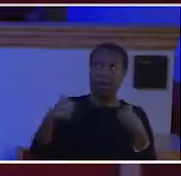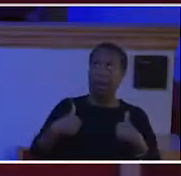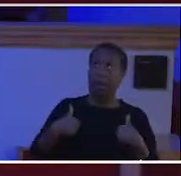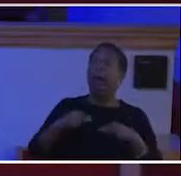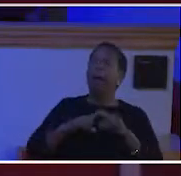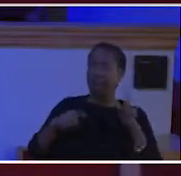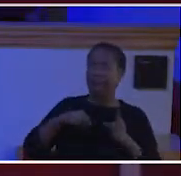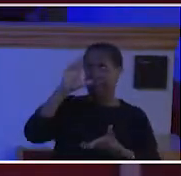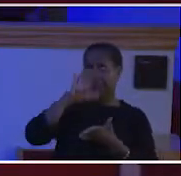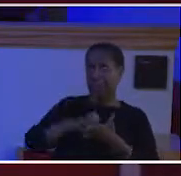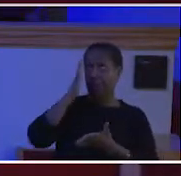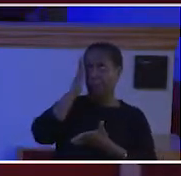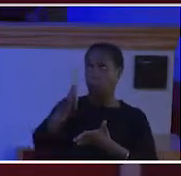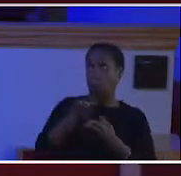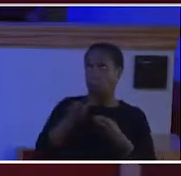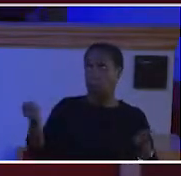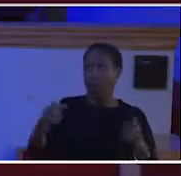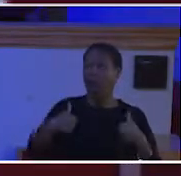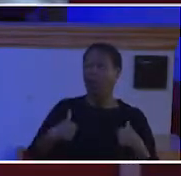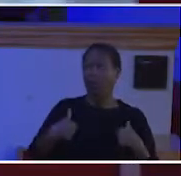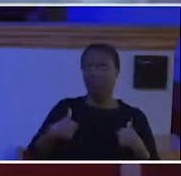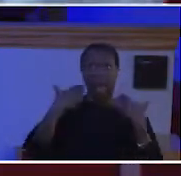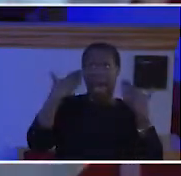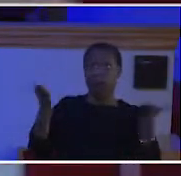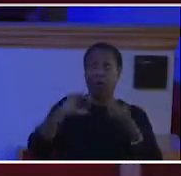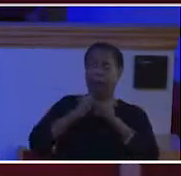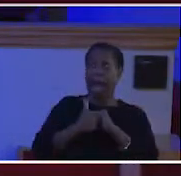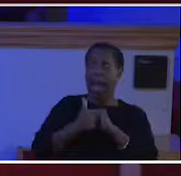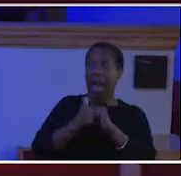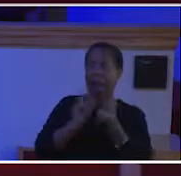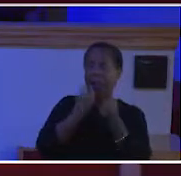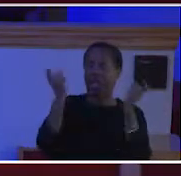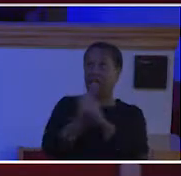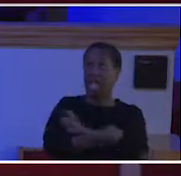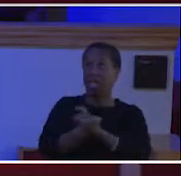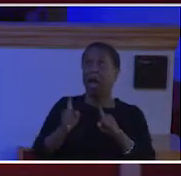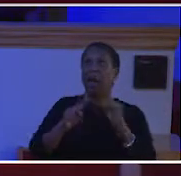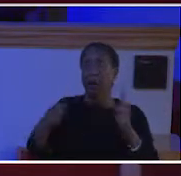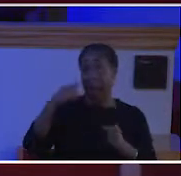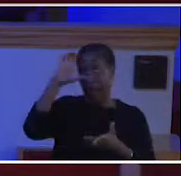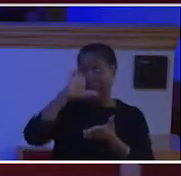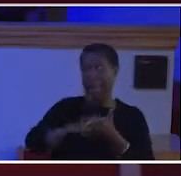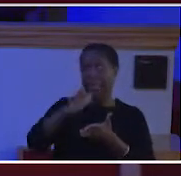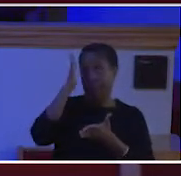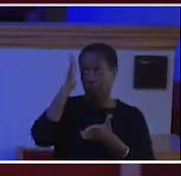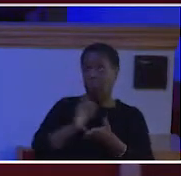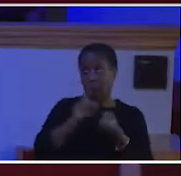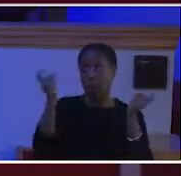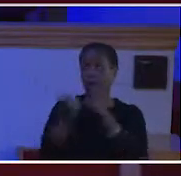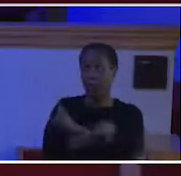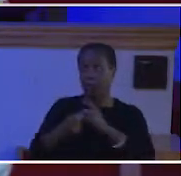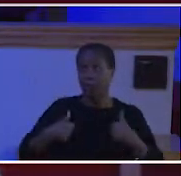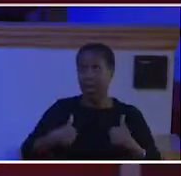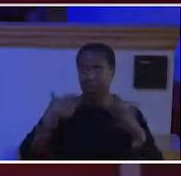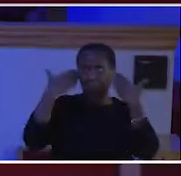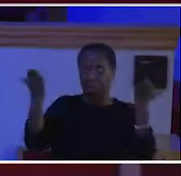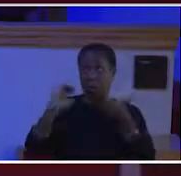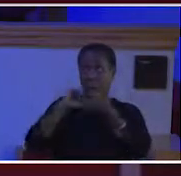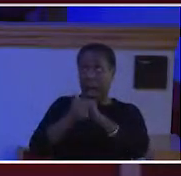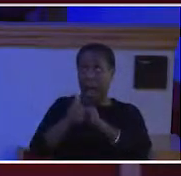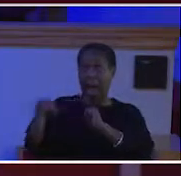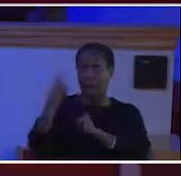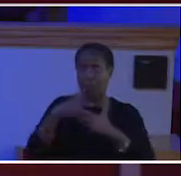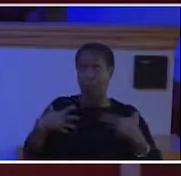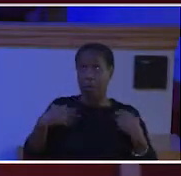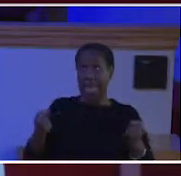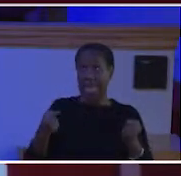I believe you're going to work it out. I don't know how you're going to turn it around, but I believe you're going to turn it around. I don't know how you're going to deal